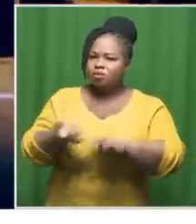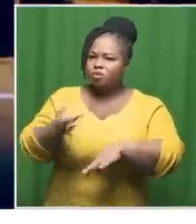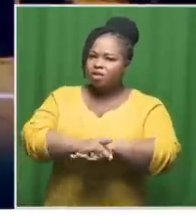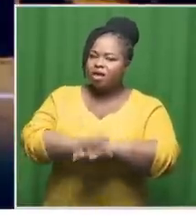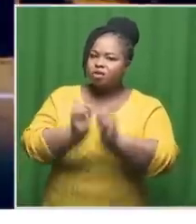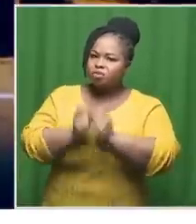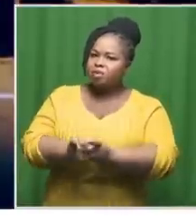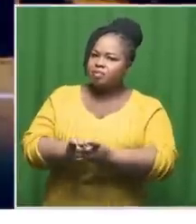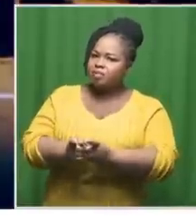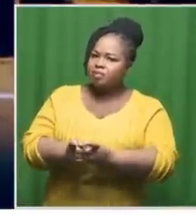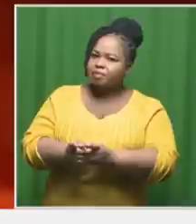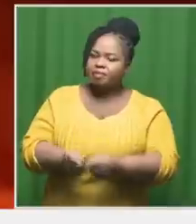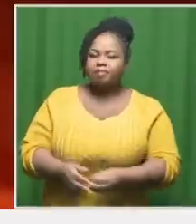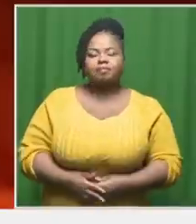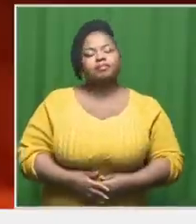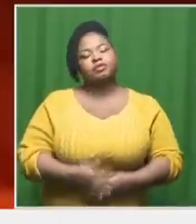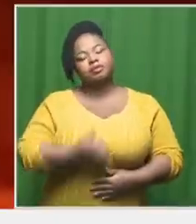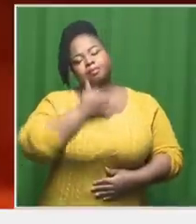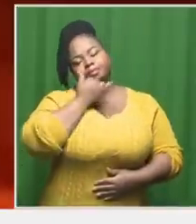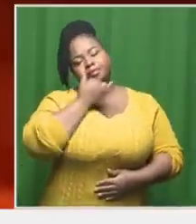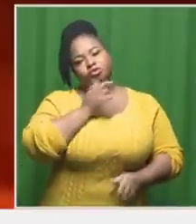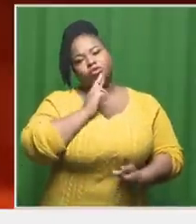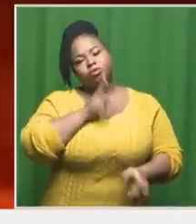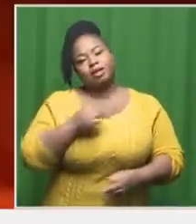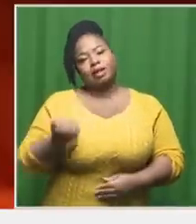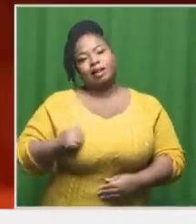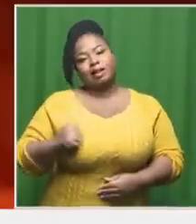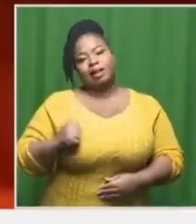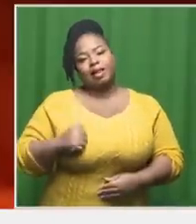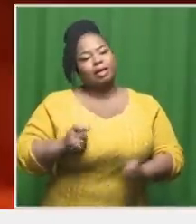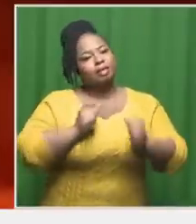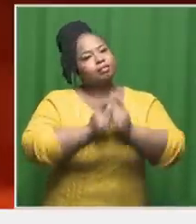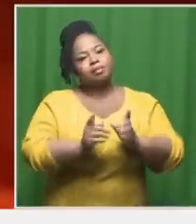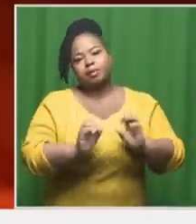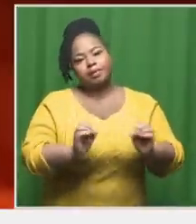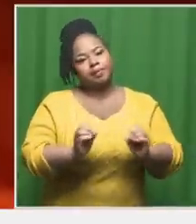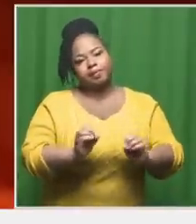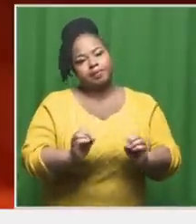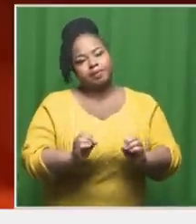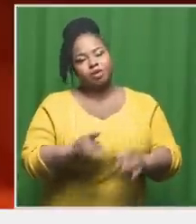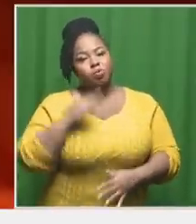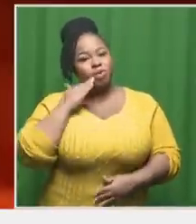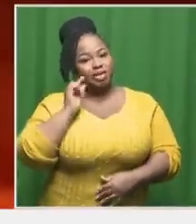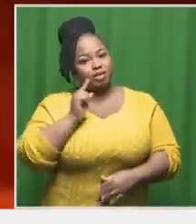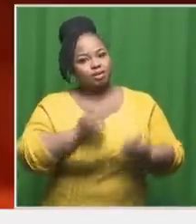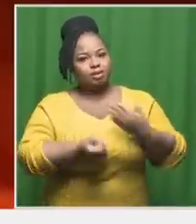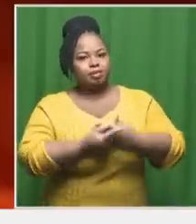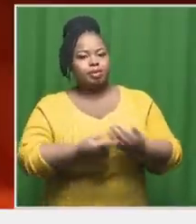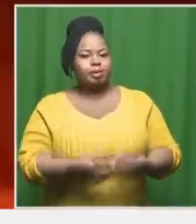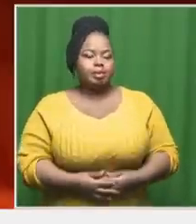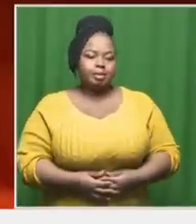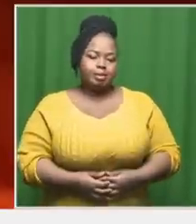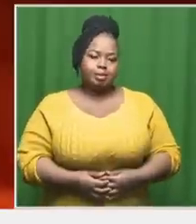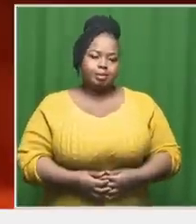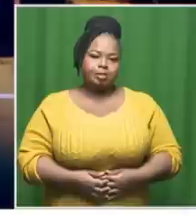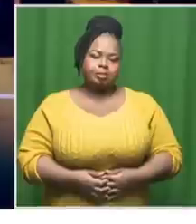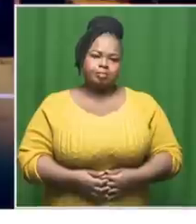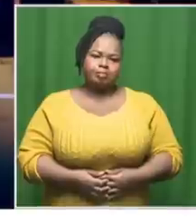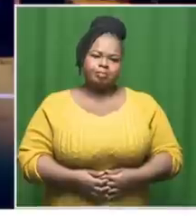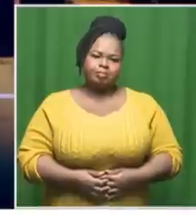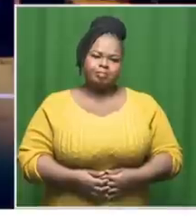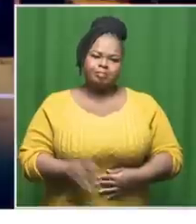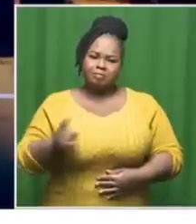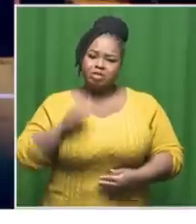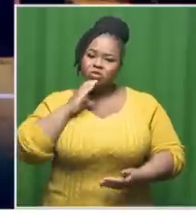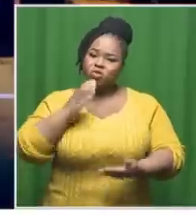injuries? I'm very happy to report that fortunately there were no injuries sustained during this incident. Okay,